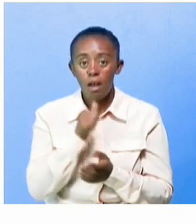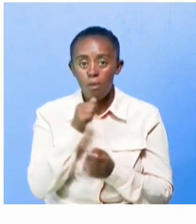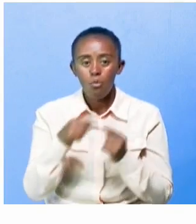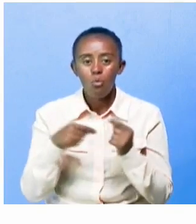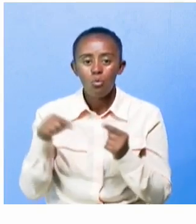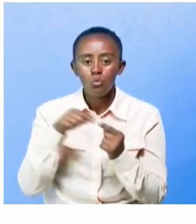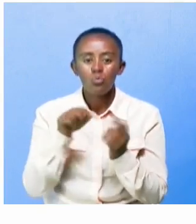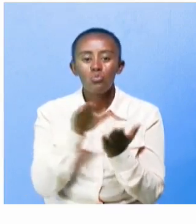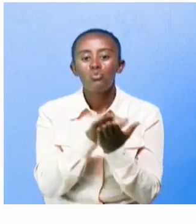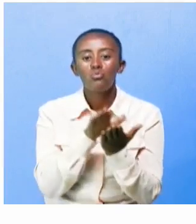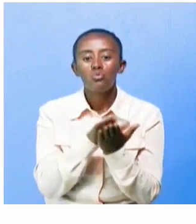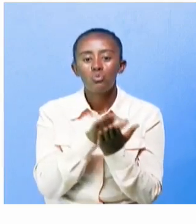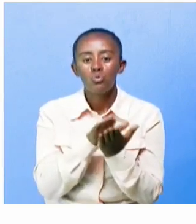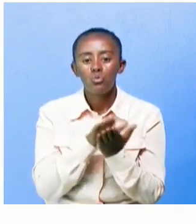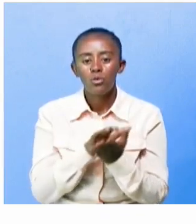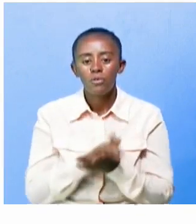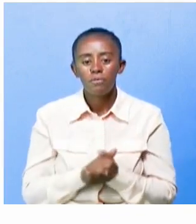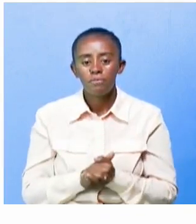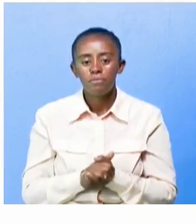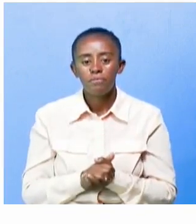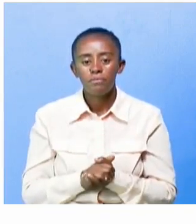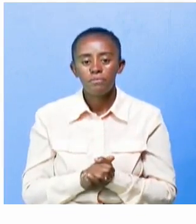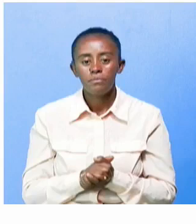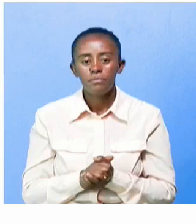to score